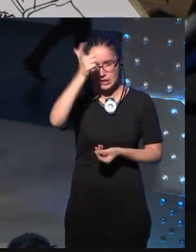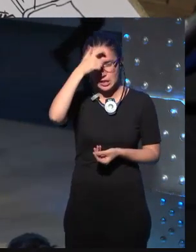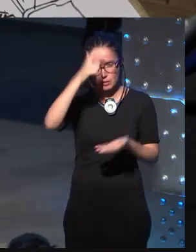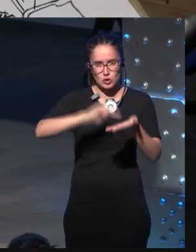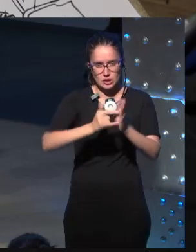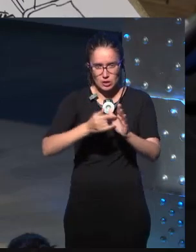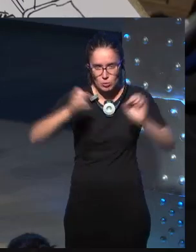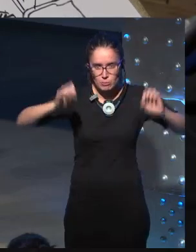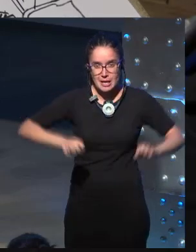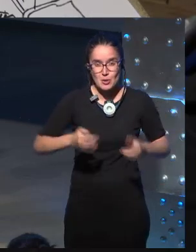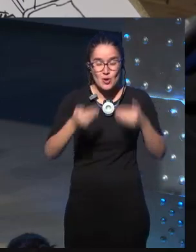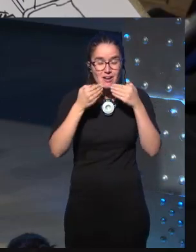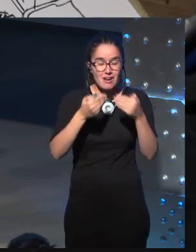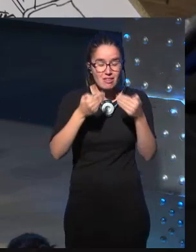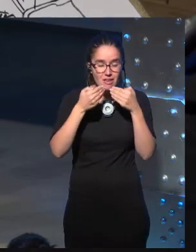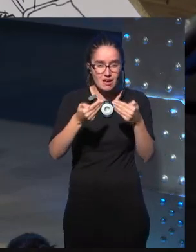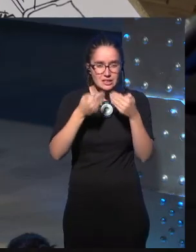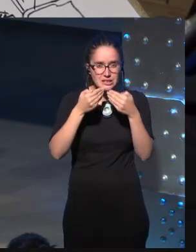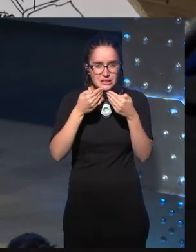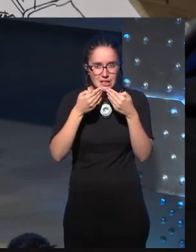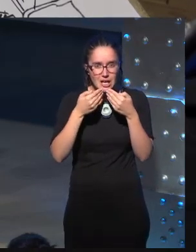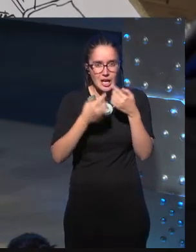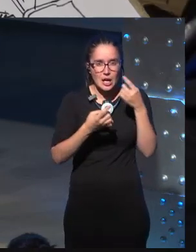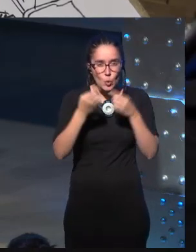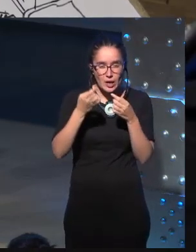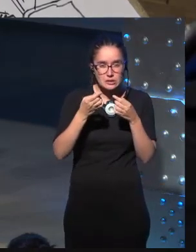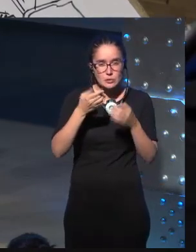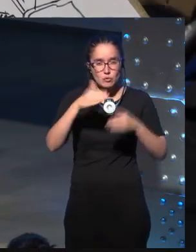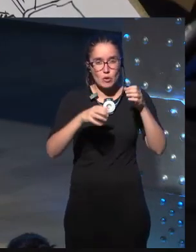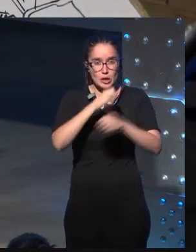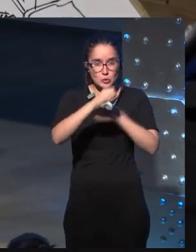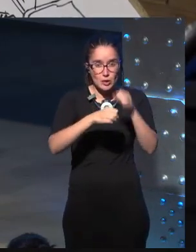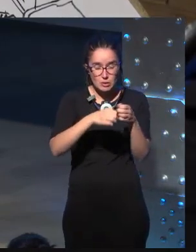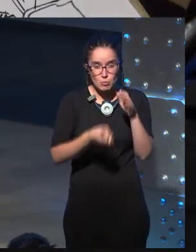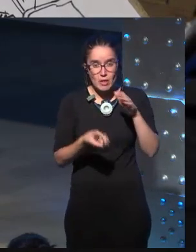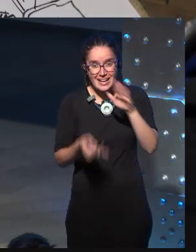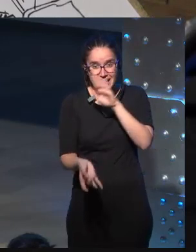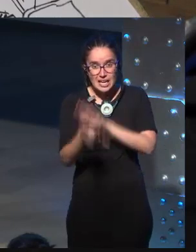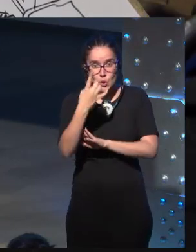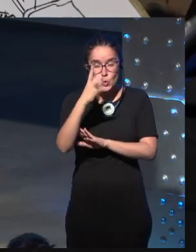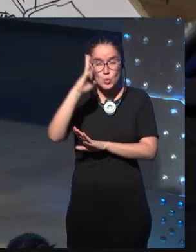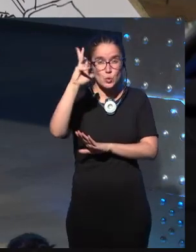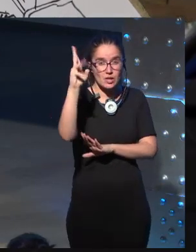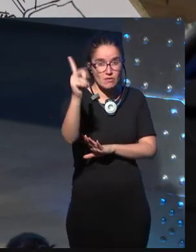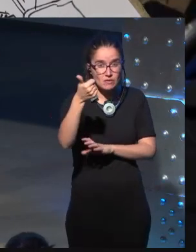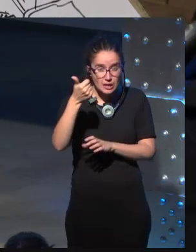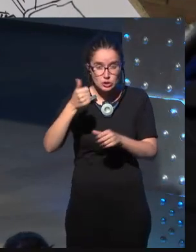thanks to some kind of quantum fluctuations, create a universe out of